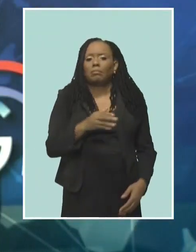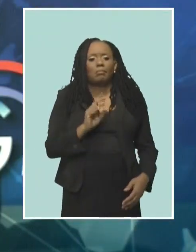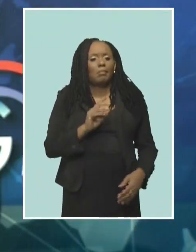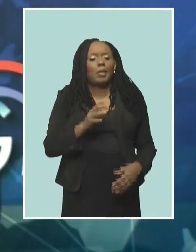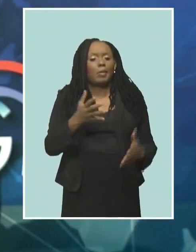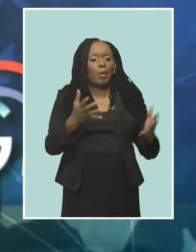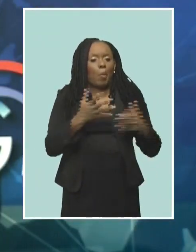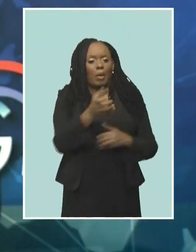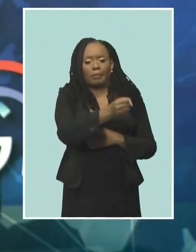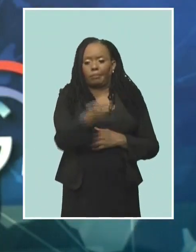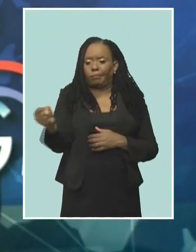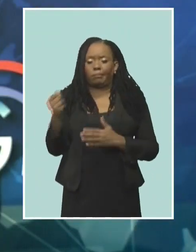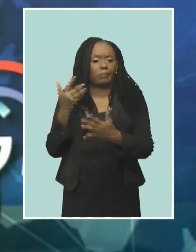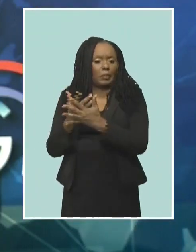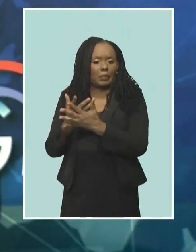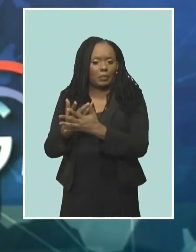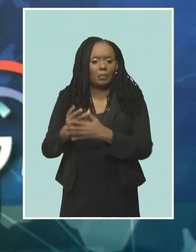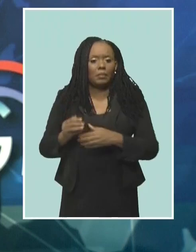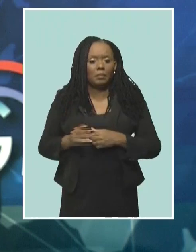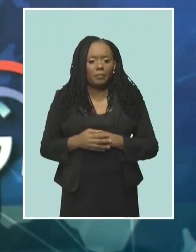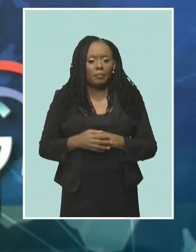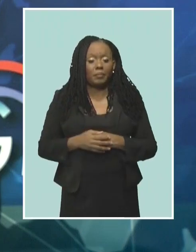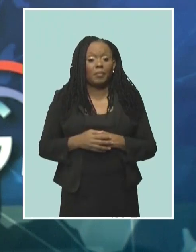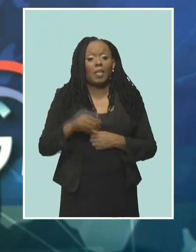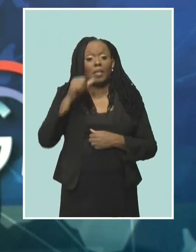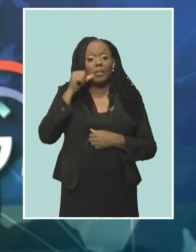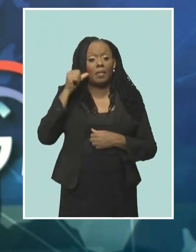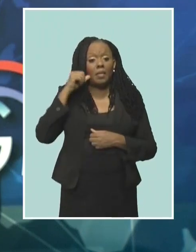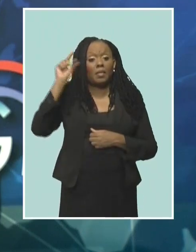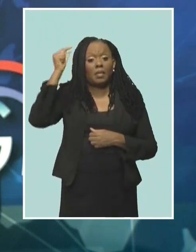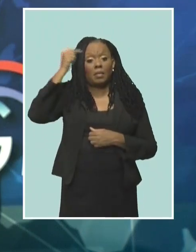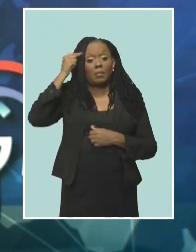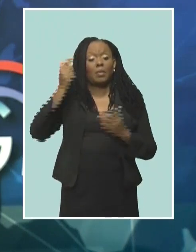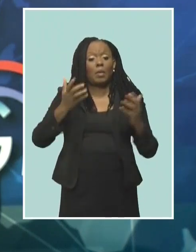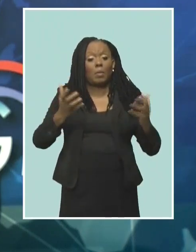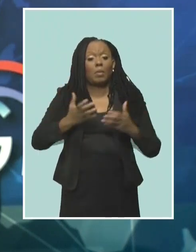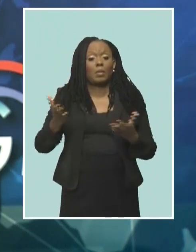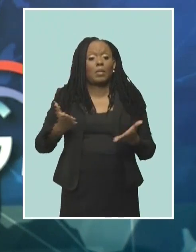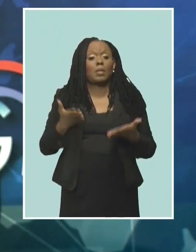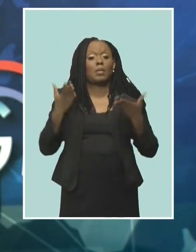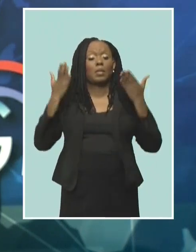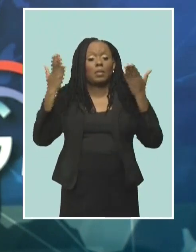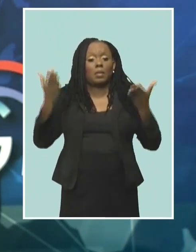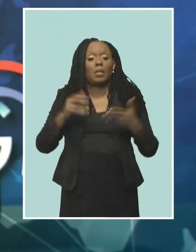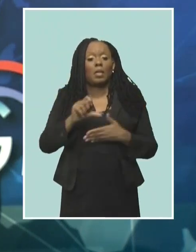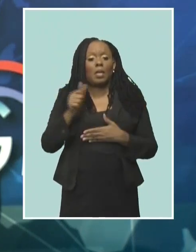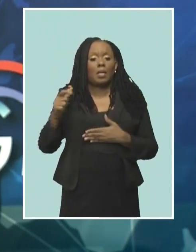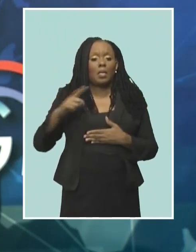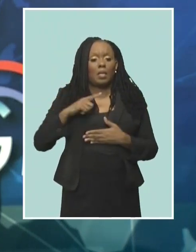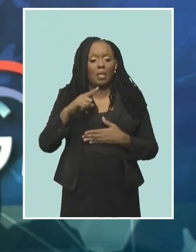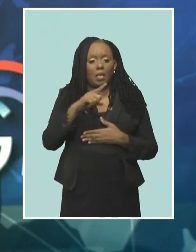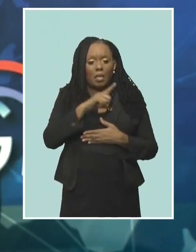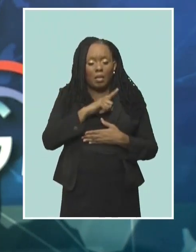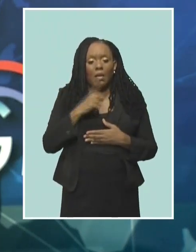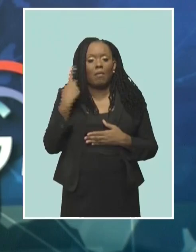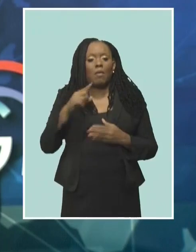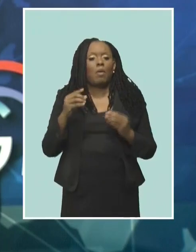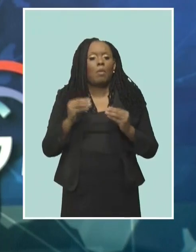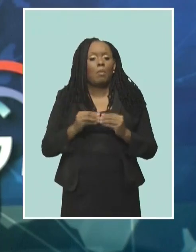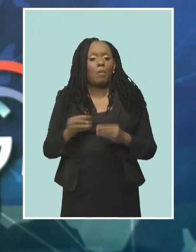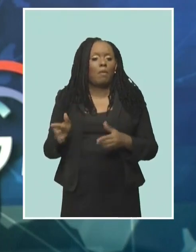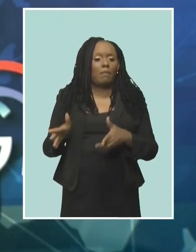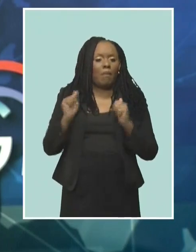Meanwhile, in the lower house yesterday, the Barbados government moved to introduce plea bargaining legislation to increase the speed at which